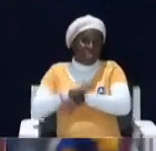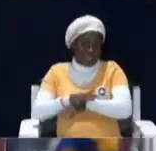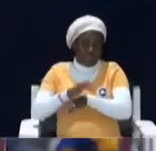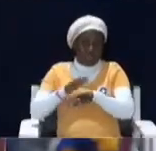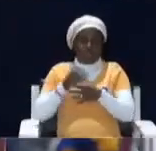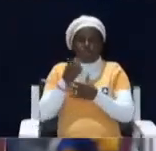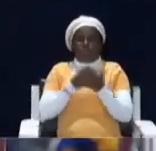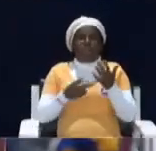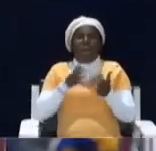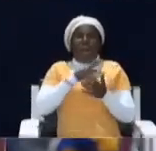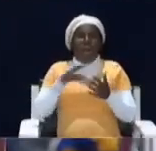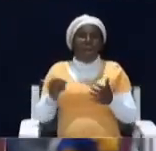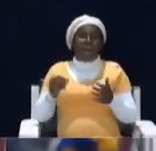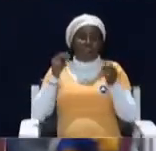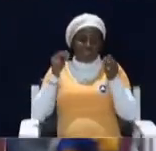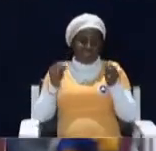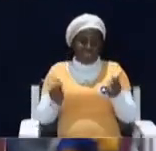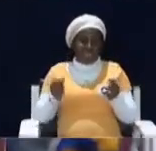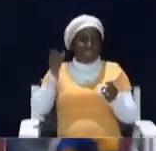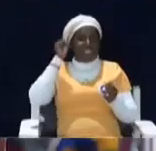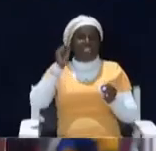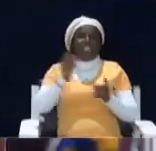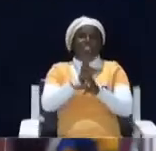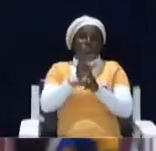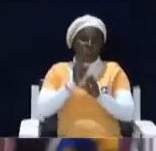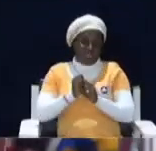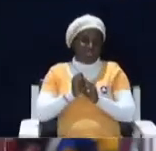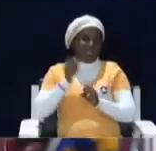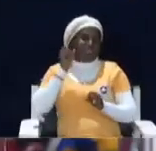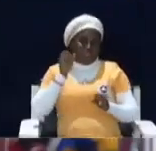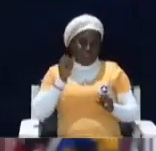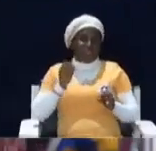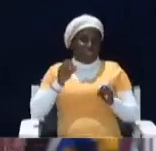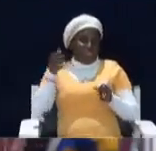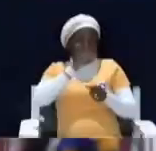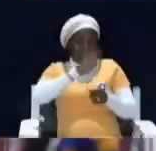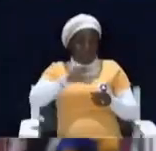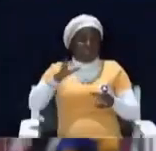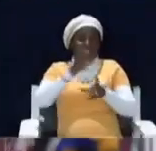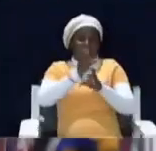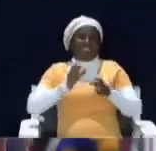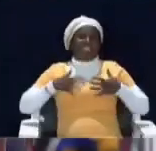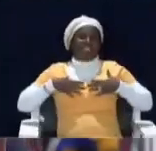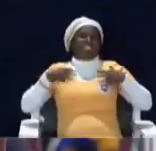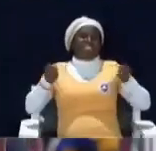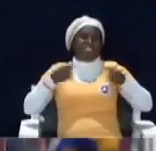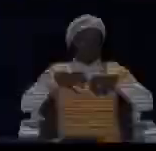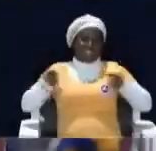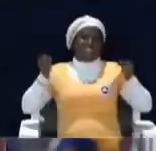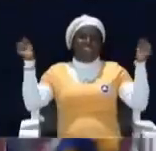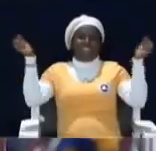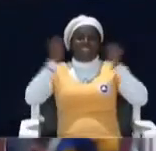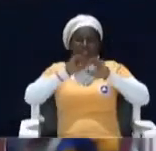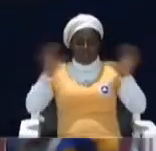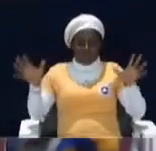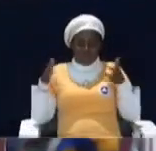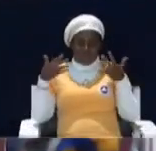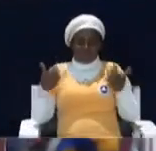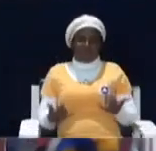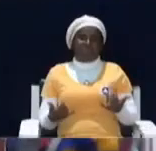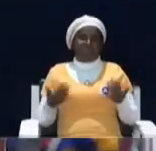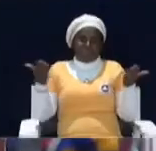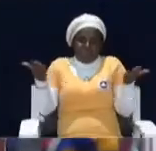and instantly they received their healing. Let somebody shout hallelujah. Now let's have the